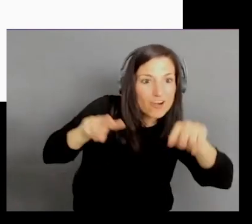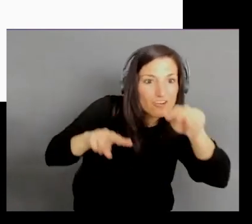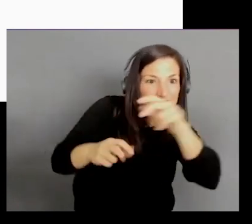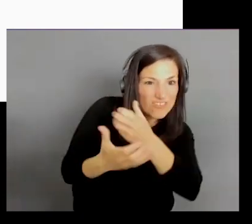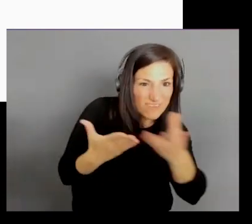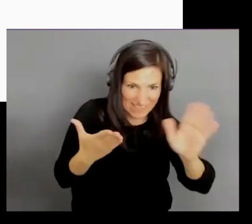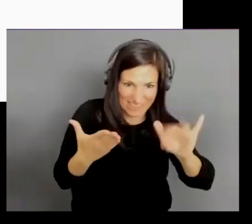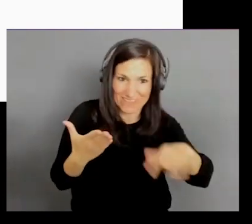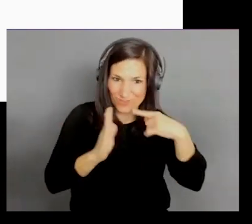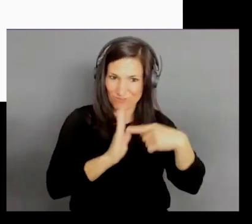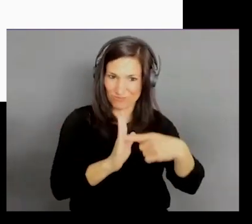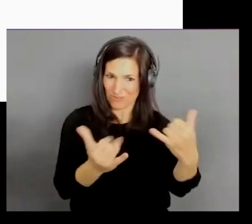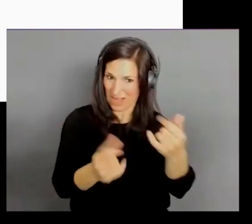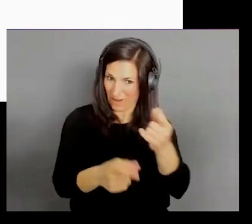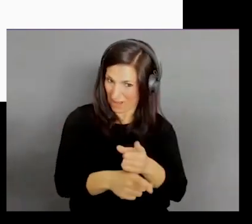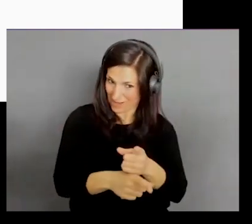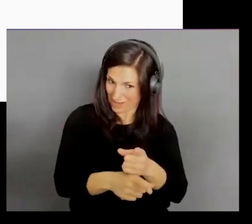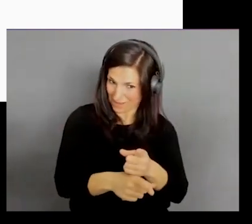see.